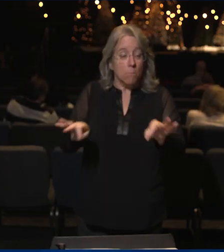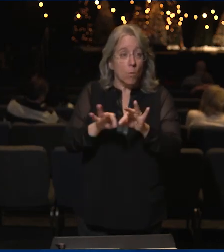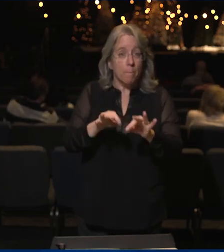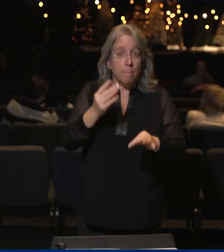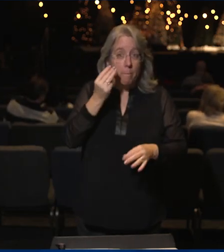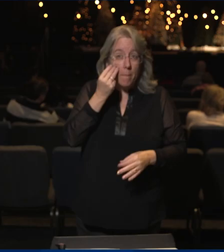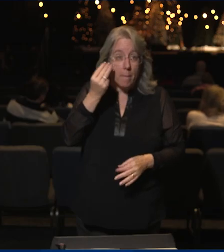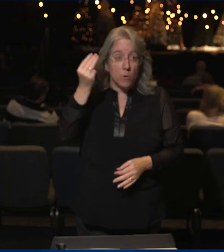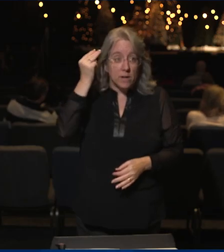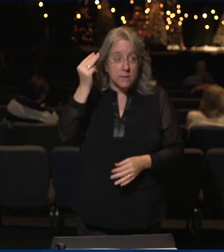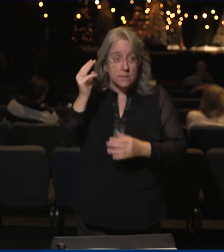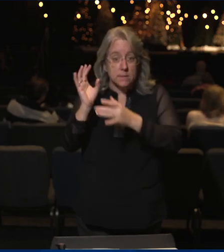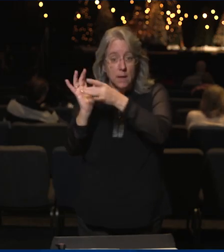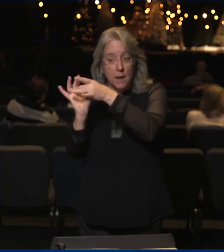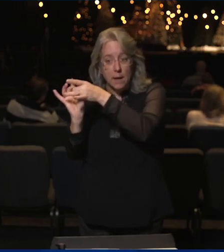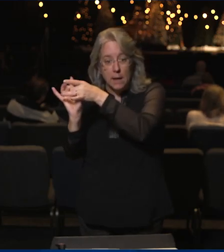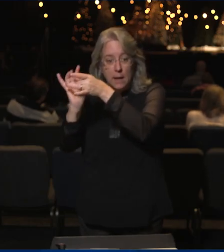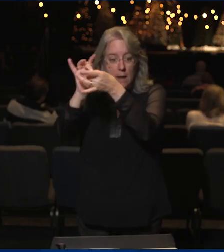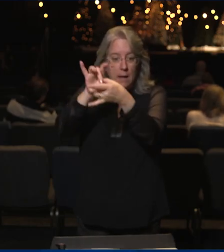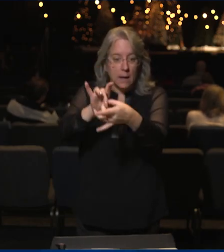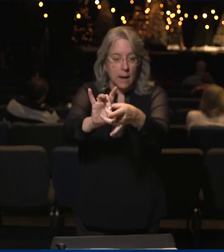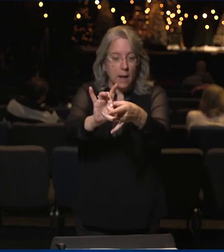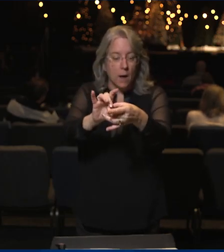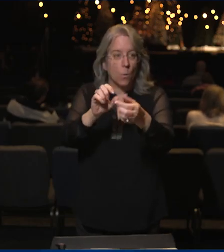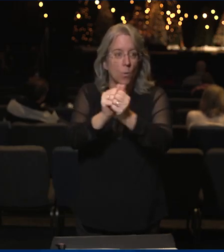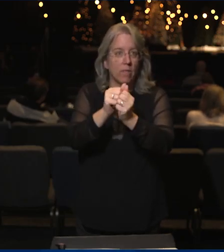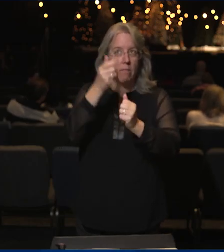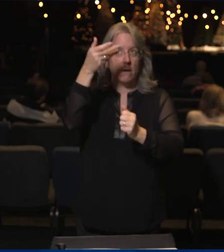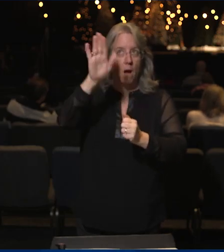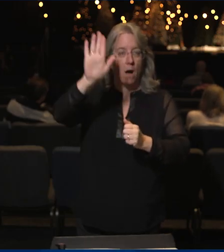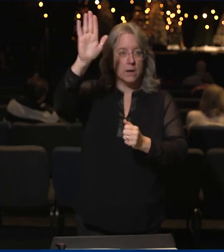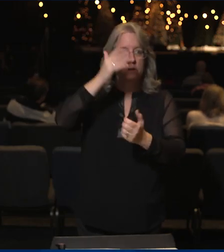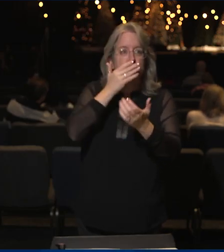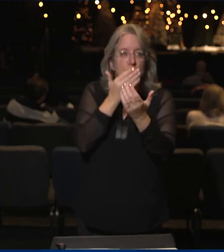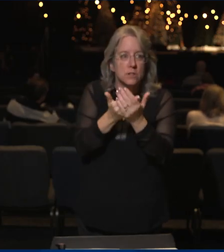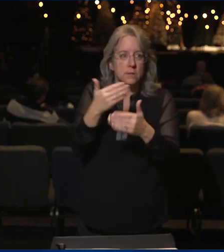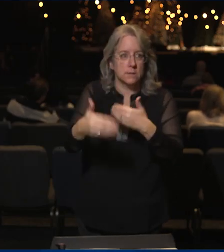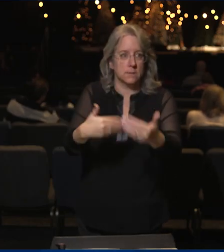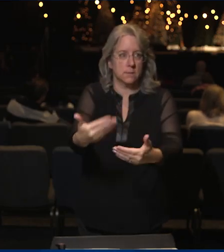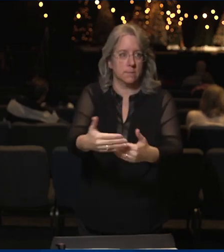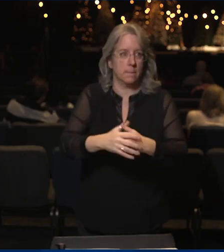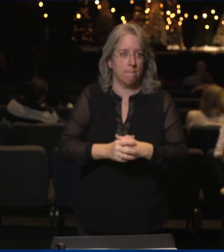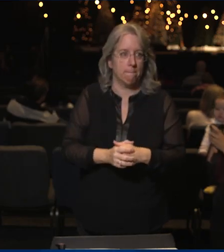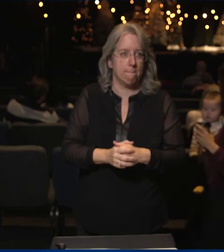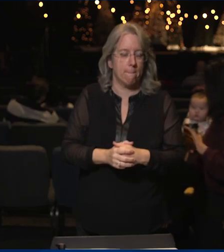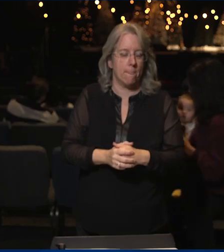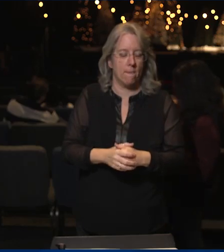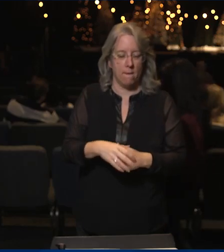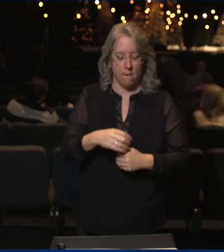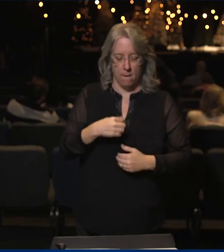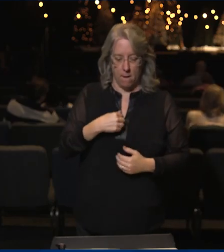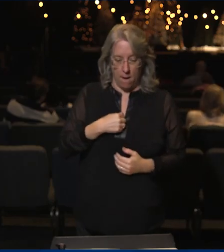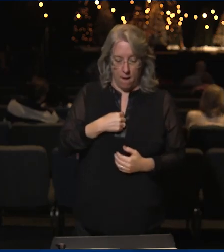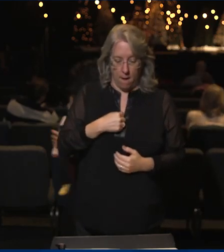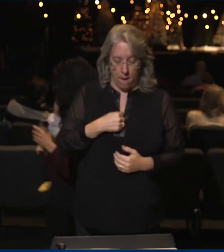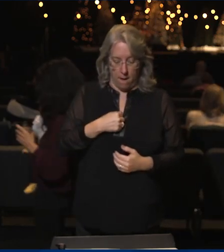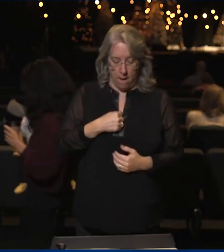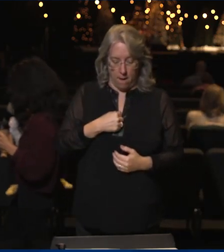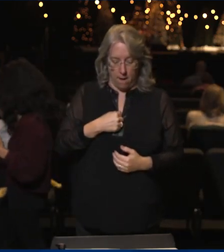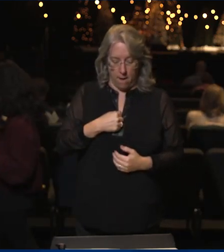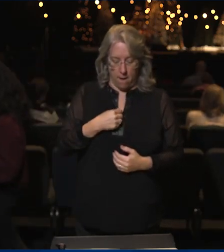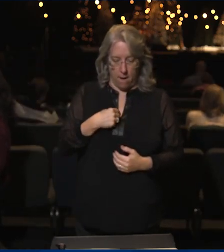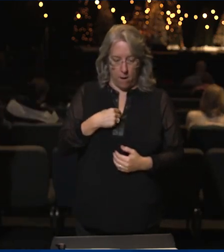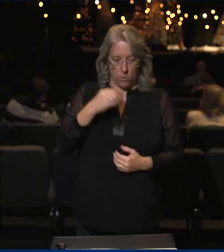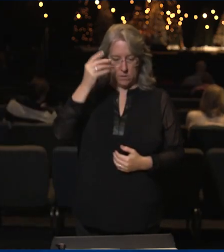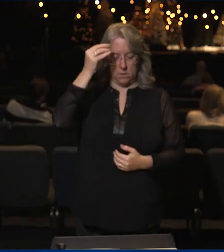that are connected to God's goodness. And as I reflected on why did that